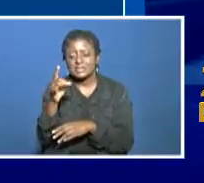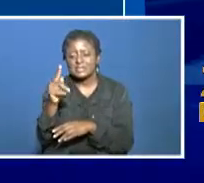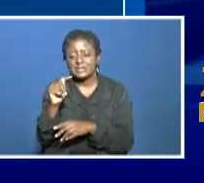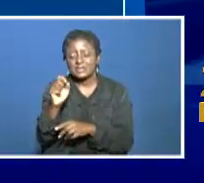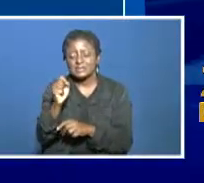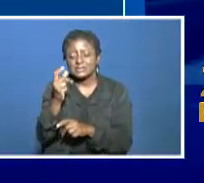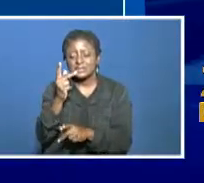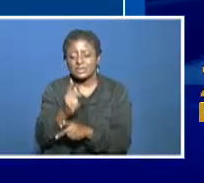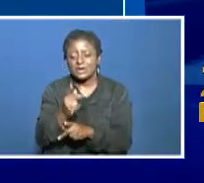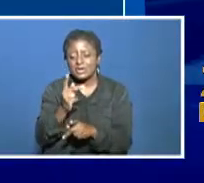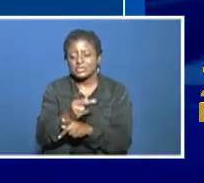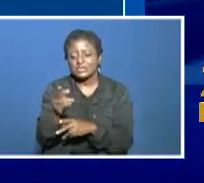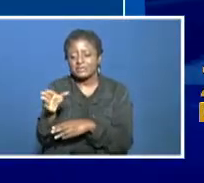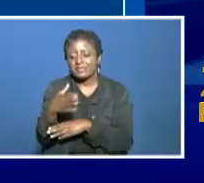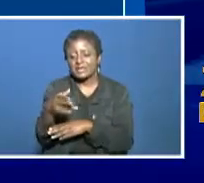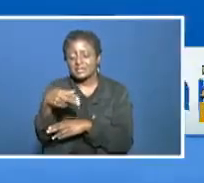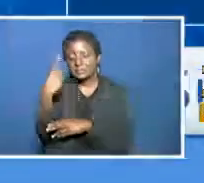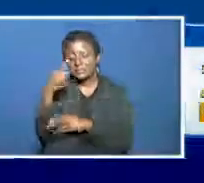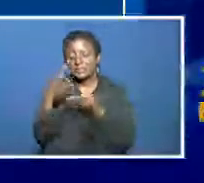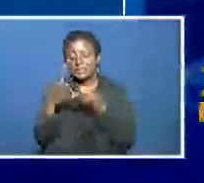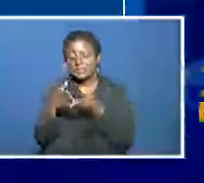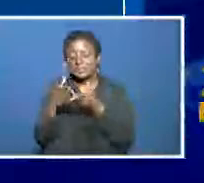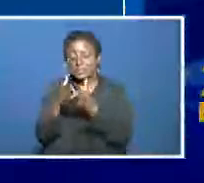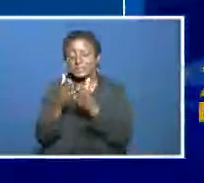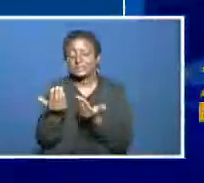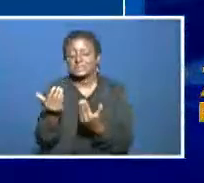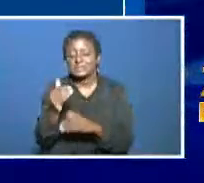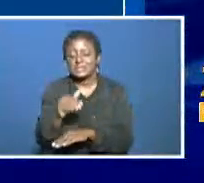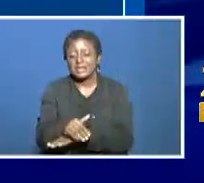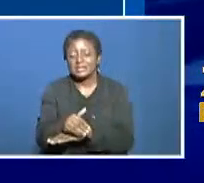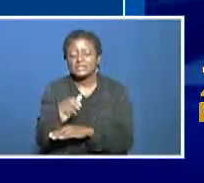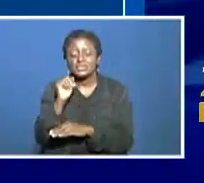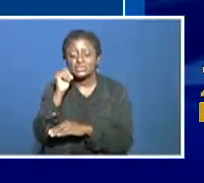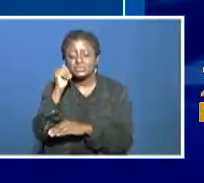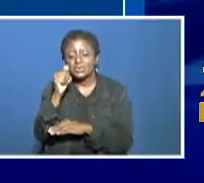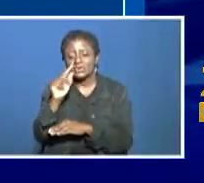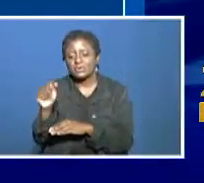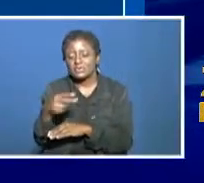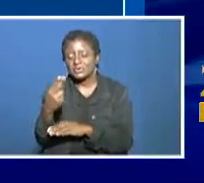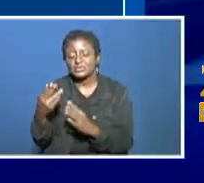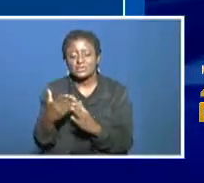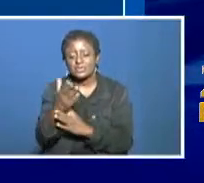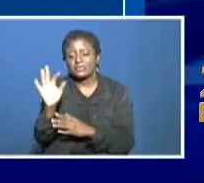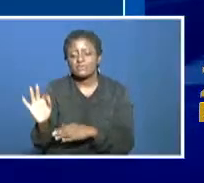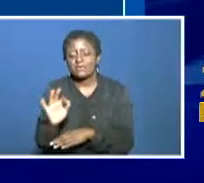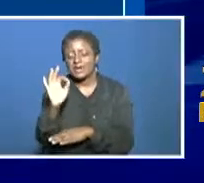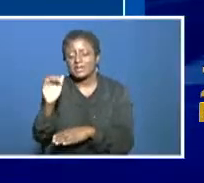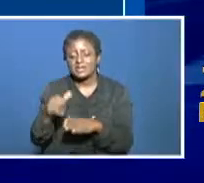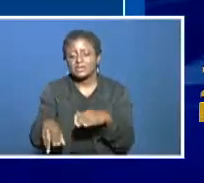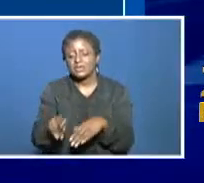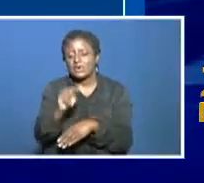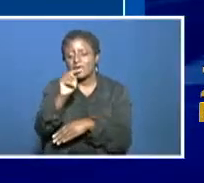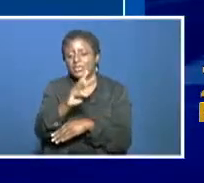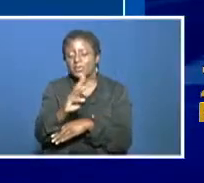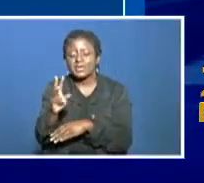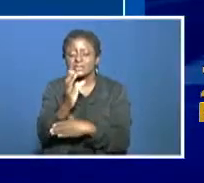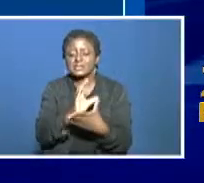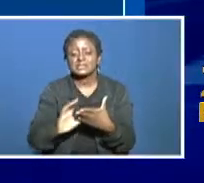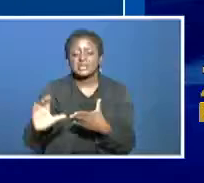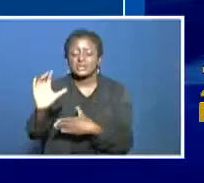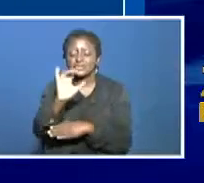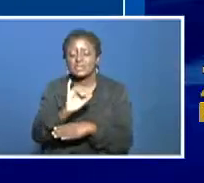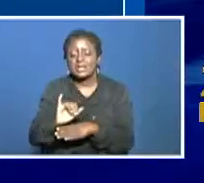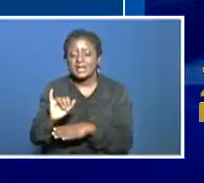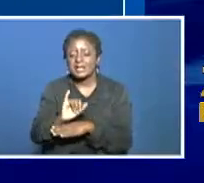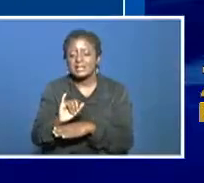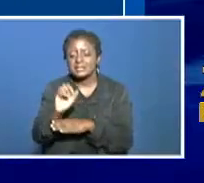flags are up for boaters in the southeast Bahamas tonight. And then tomorrow, Thursday through Friday in the northwest and central islands, southeasterly